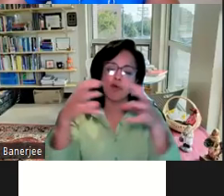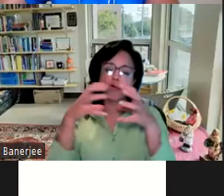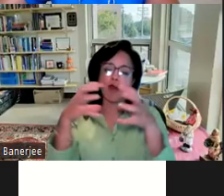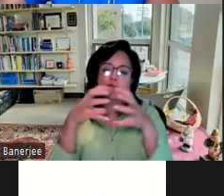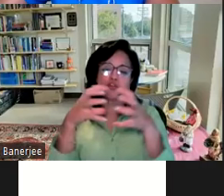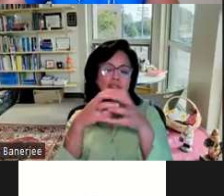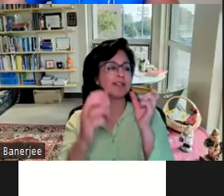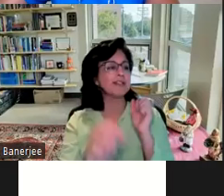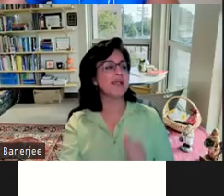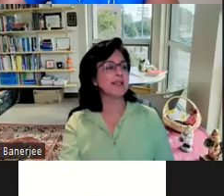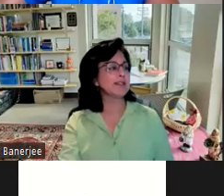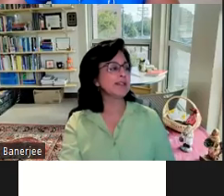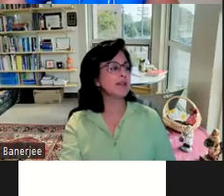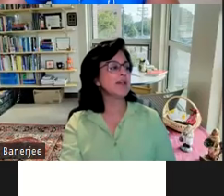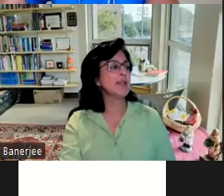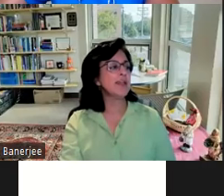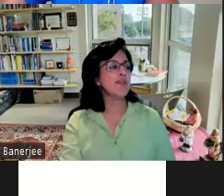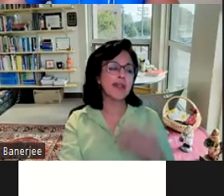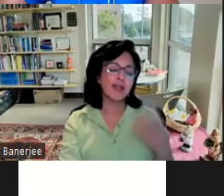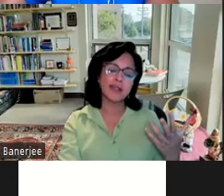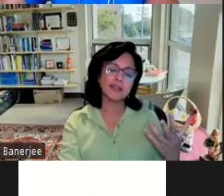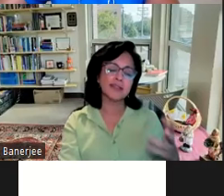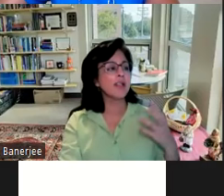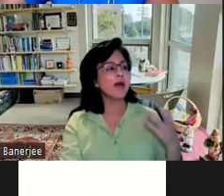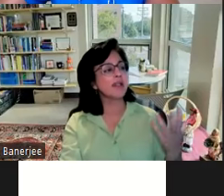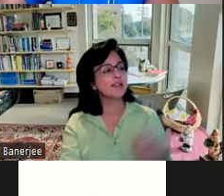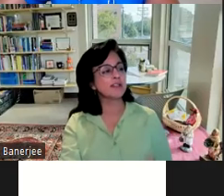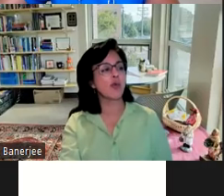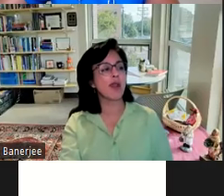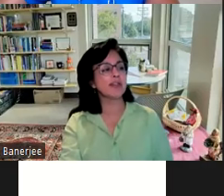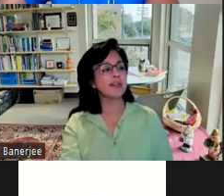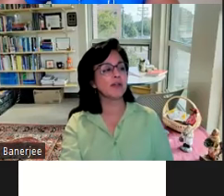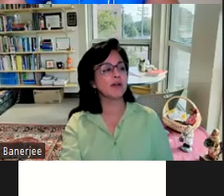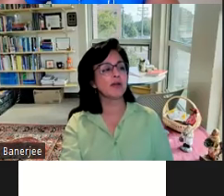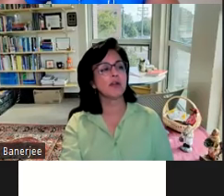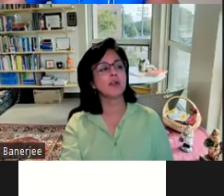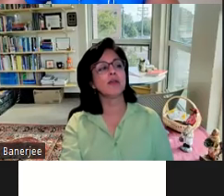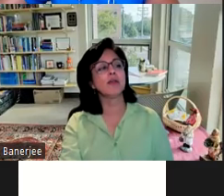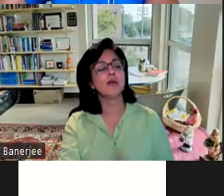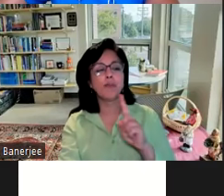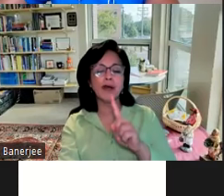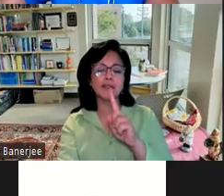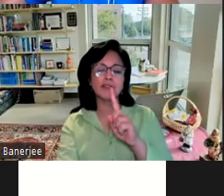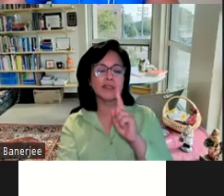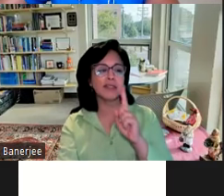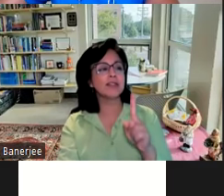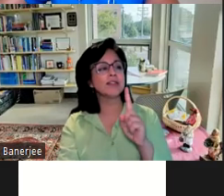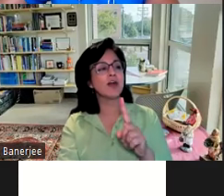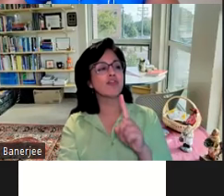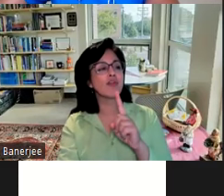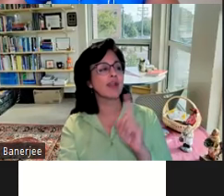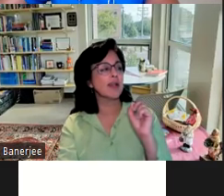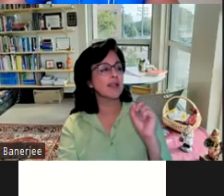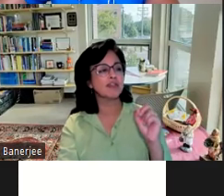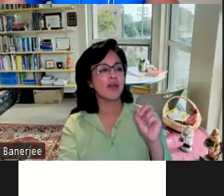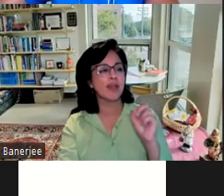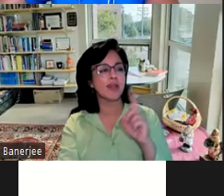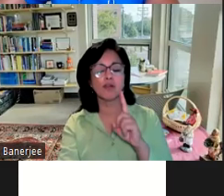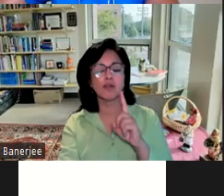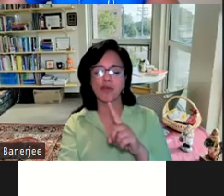group objects in sets. He recognizes a line, square, and circle, but he does not